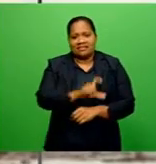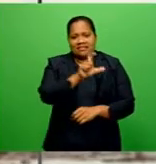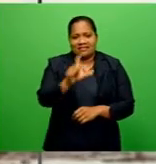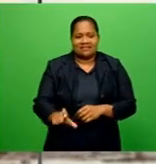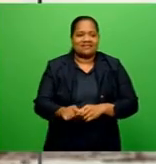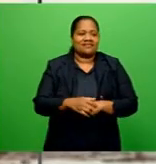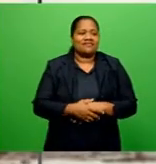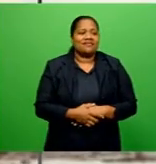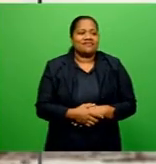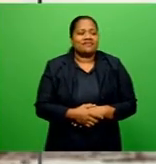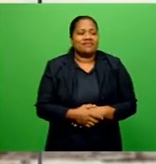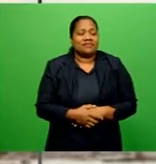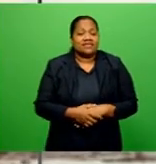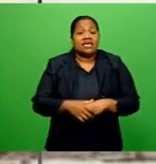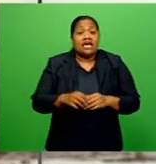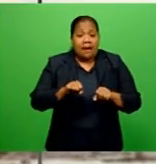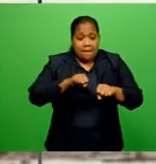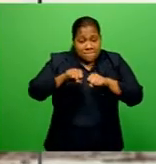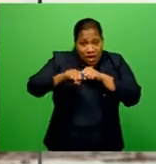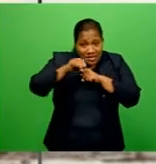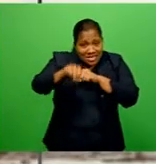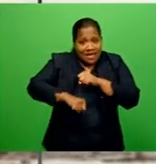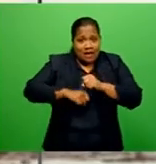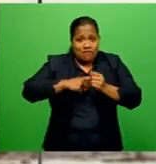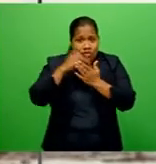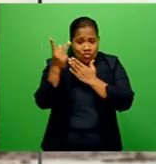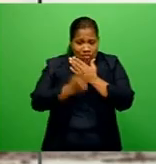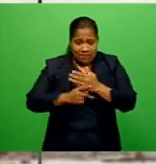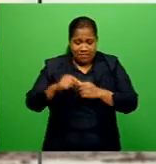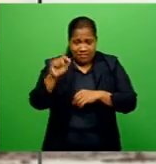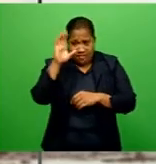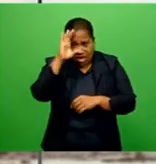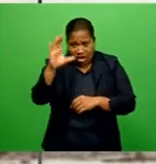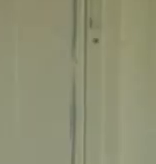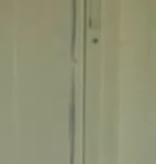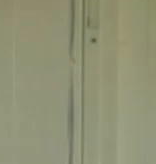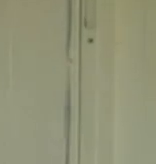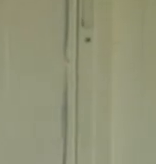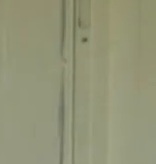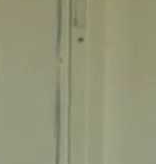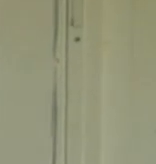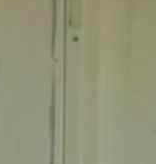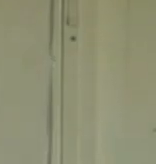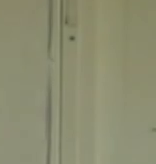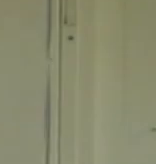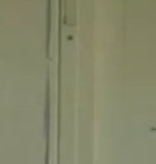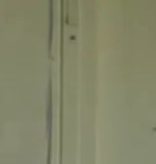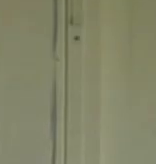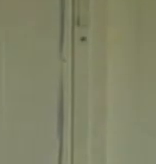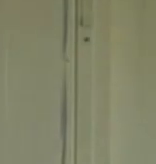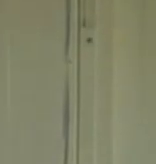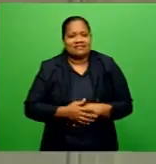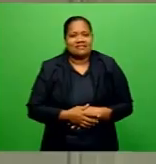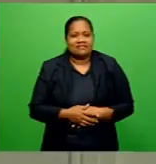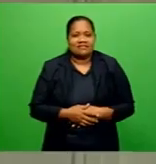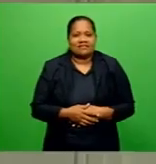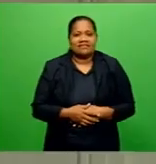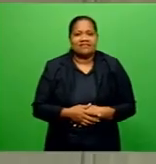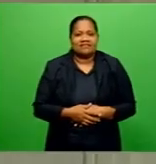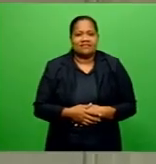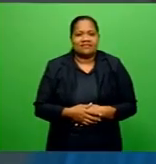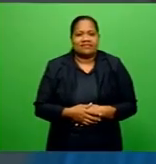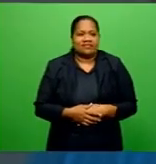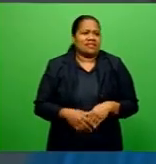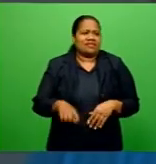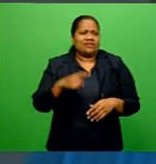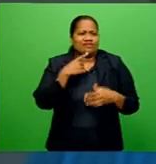Promoting a boxing program in the country is not easy. One can just ask promoter Freddie Chand what's